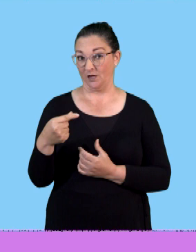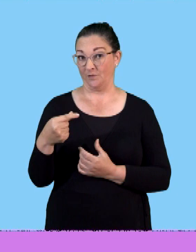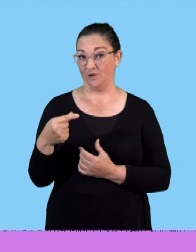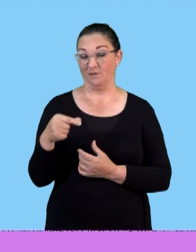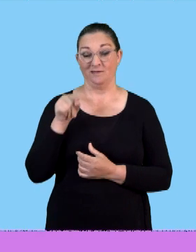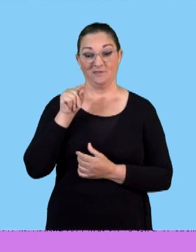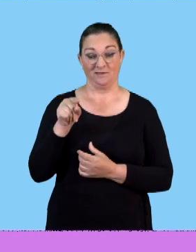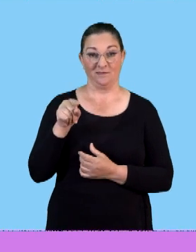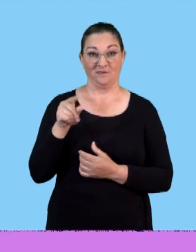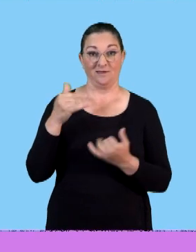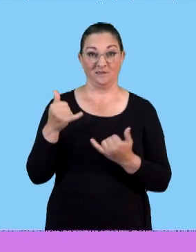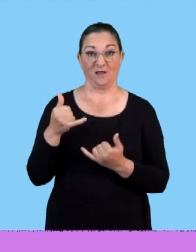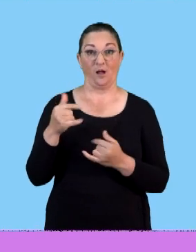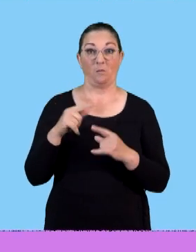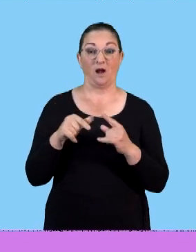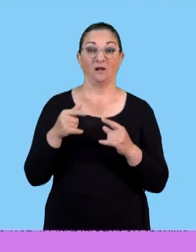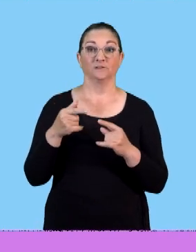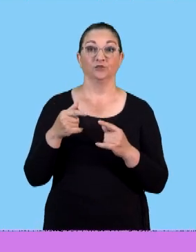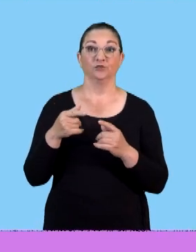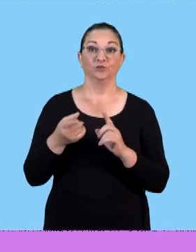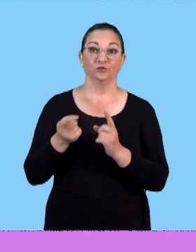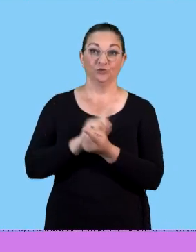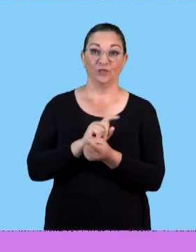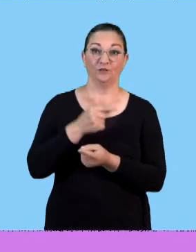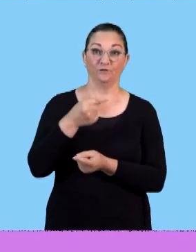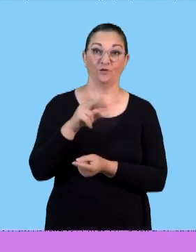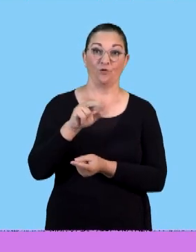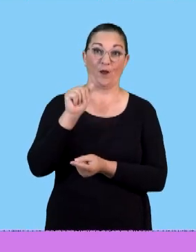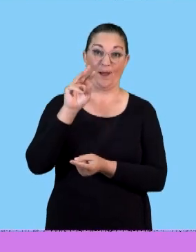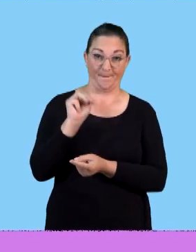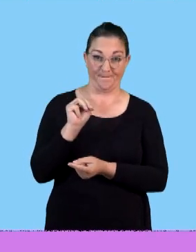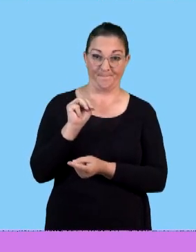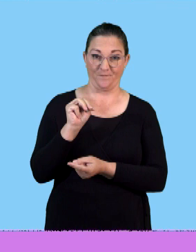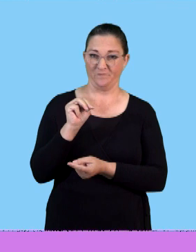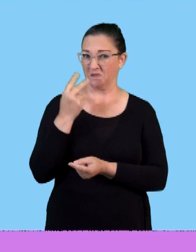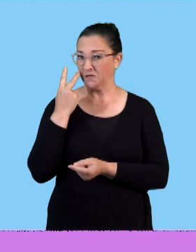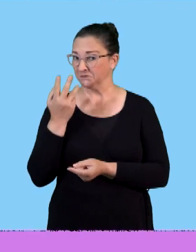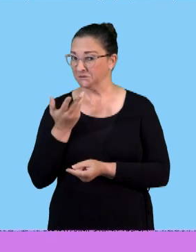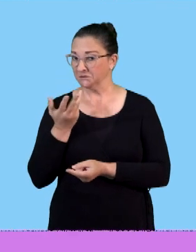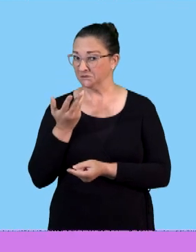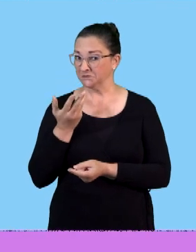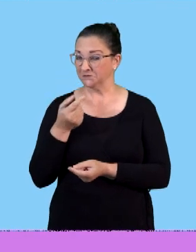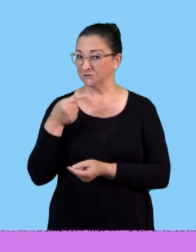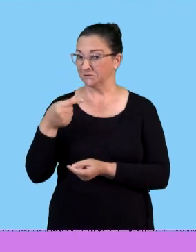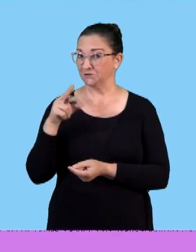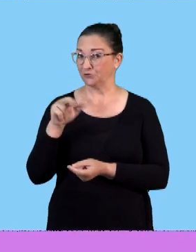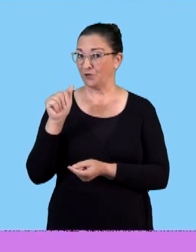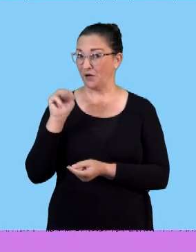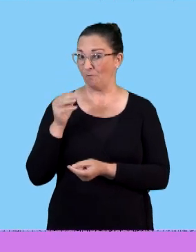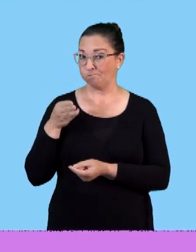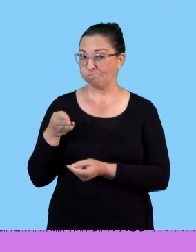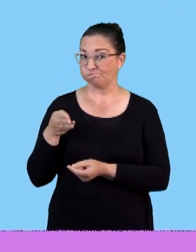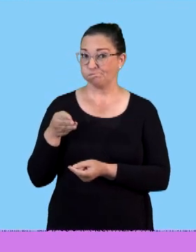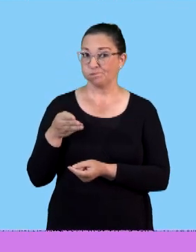being sold, right, per gram. But when I look at this table here, do I see any direct